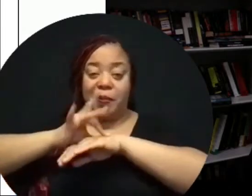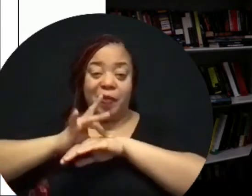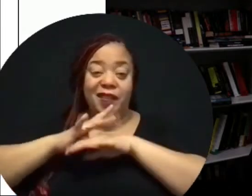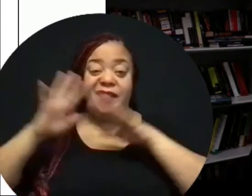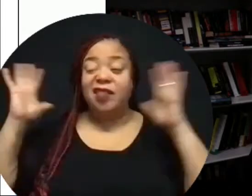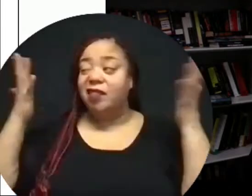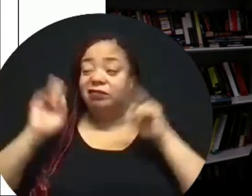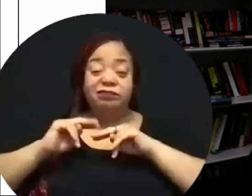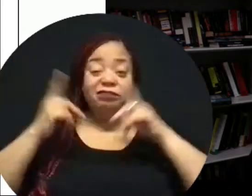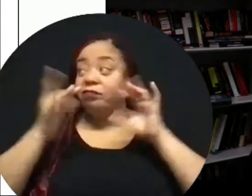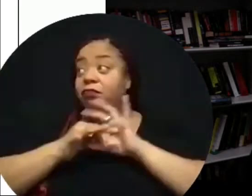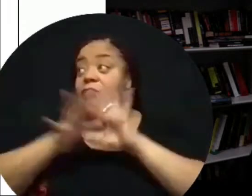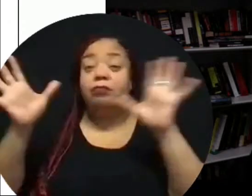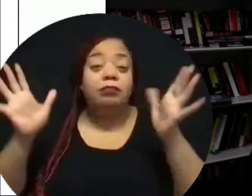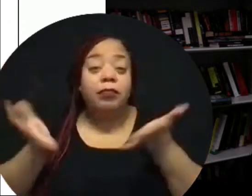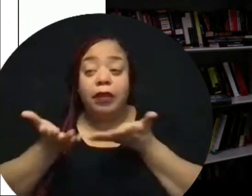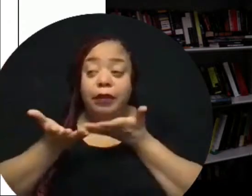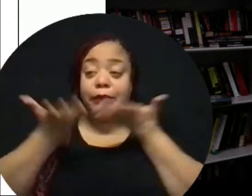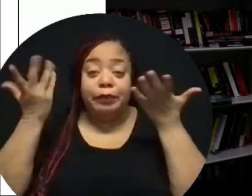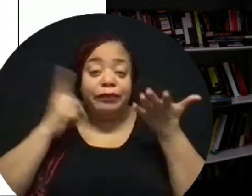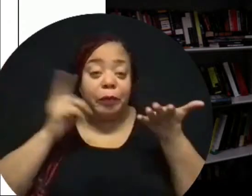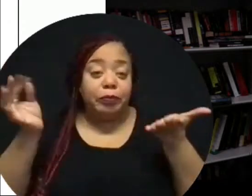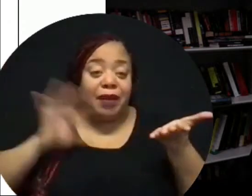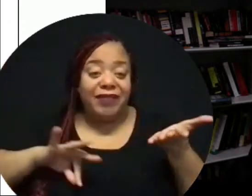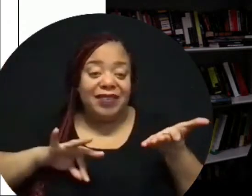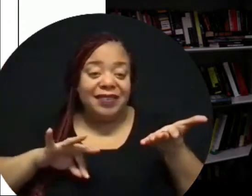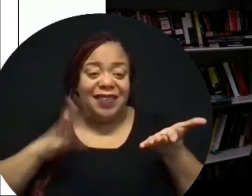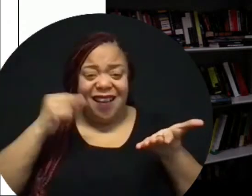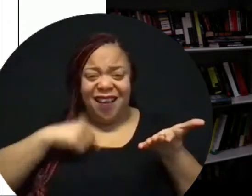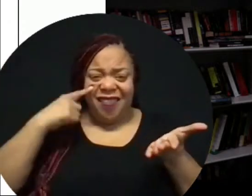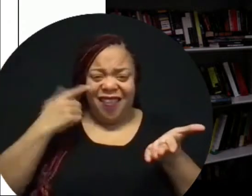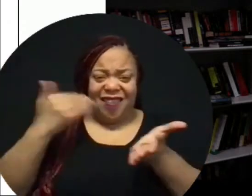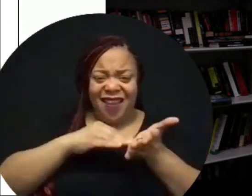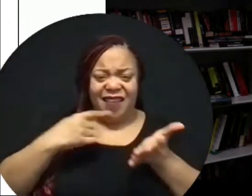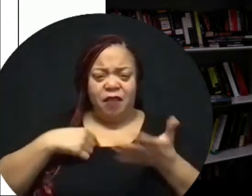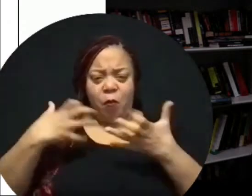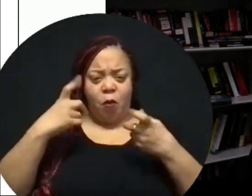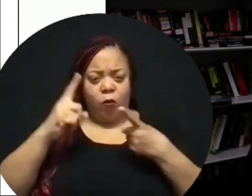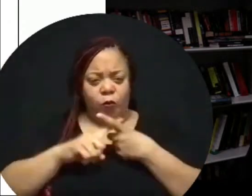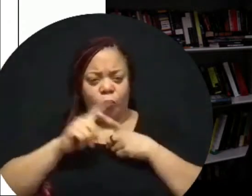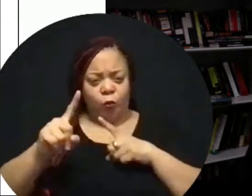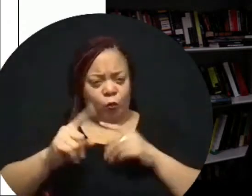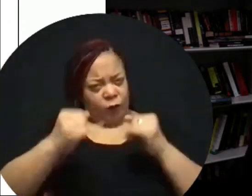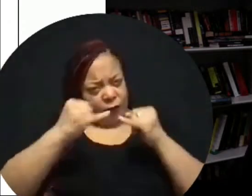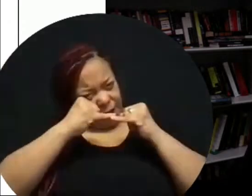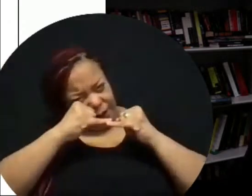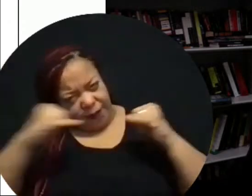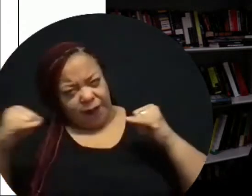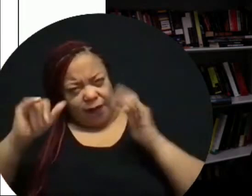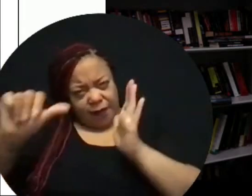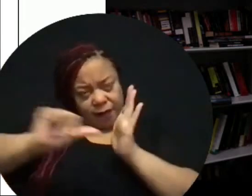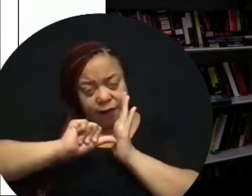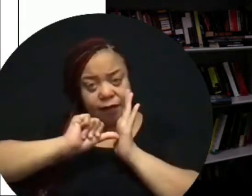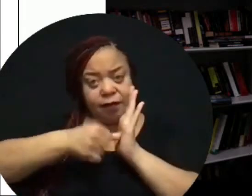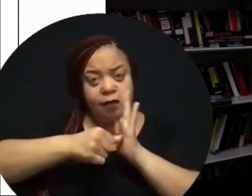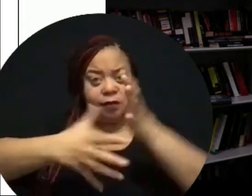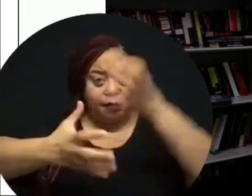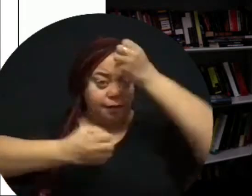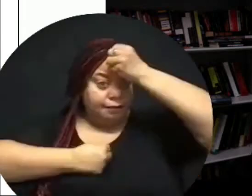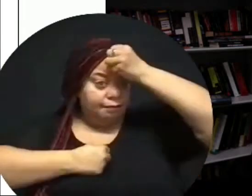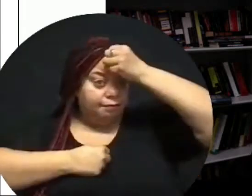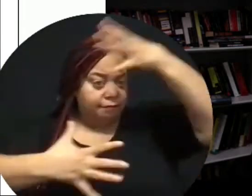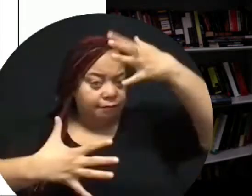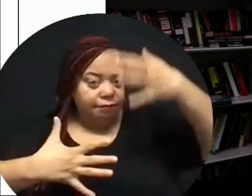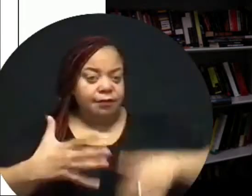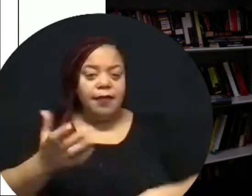prison lands as well as any other lands to indigenous sovereignties. And I think alongside indigenous sovereignties, for